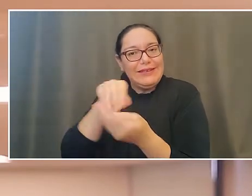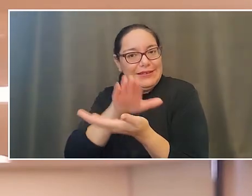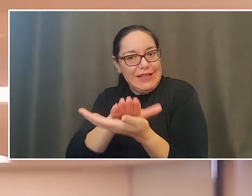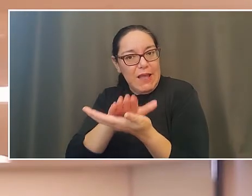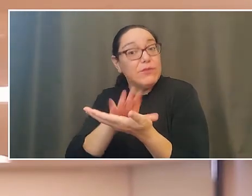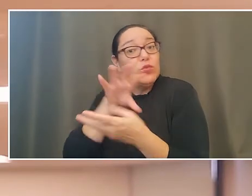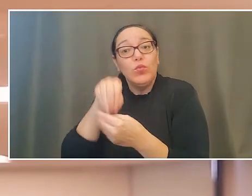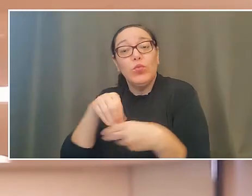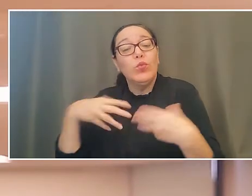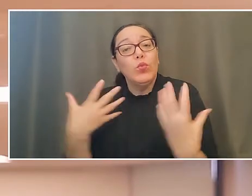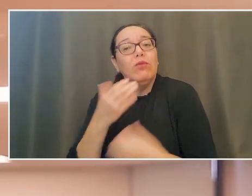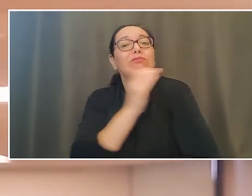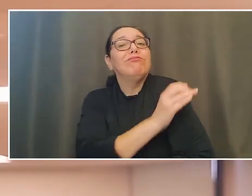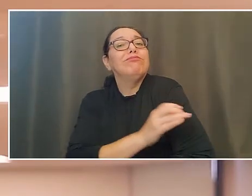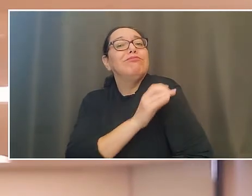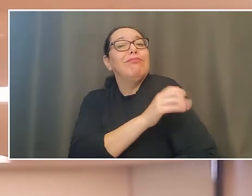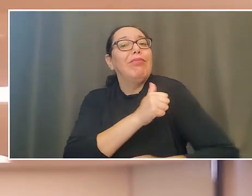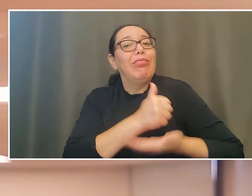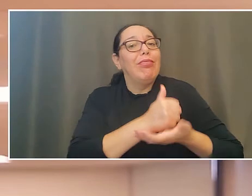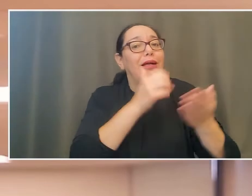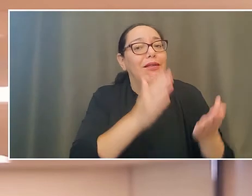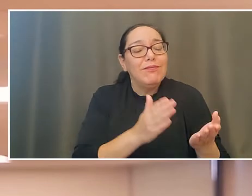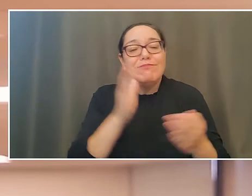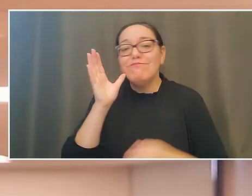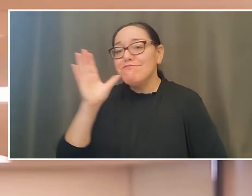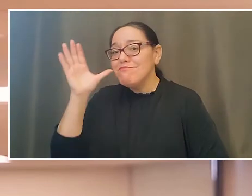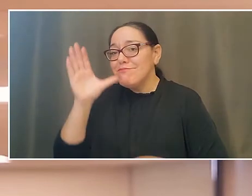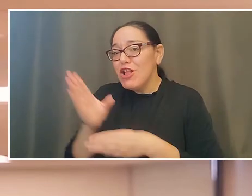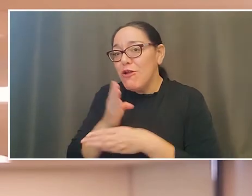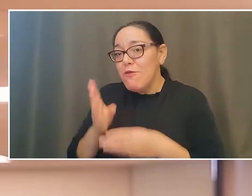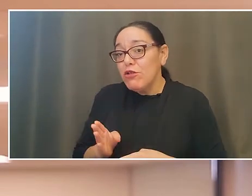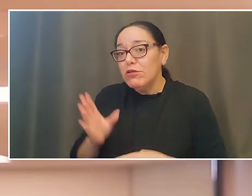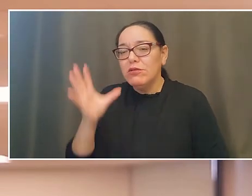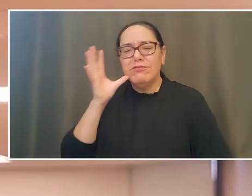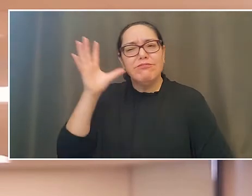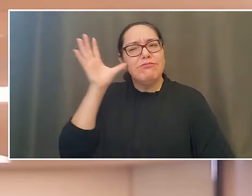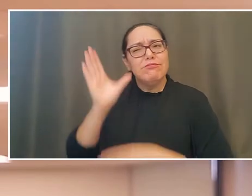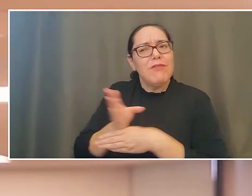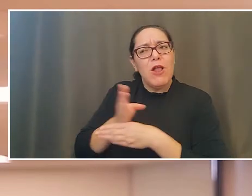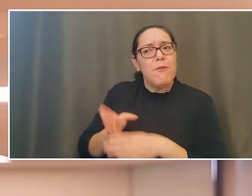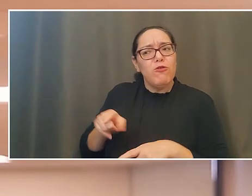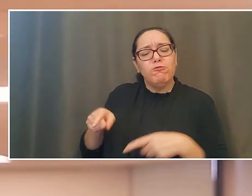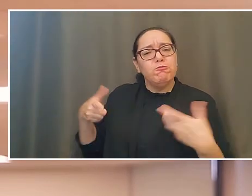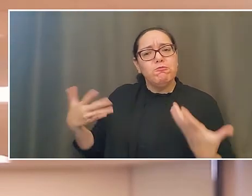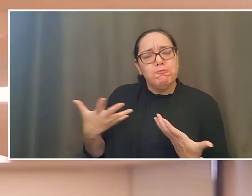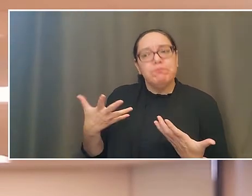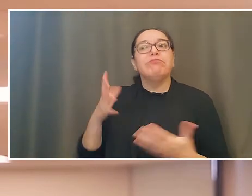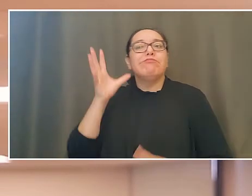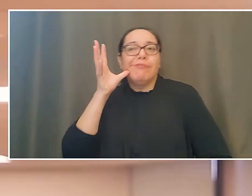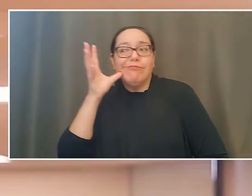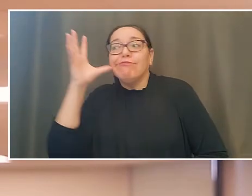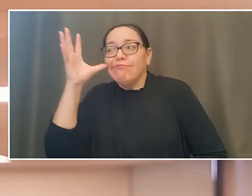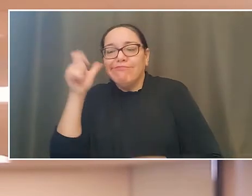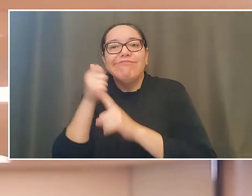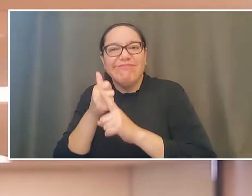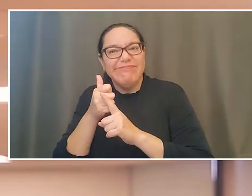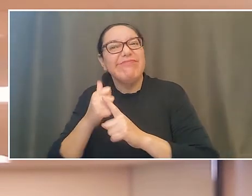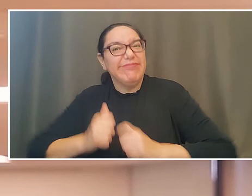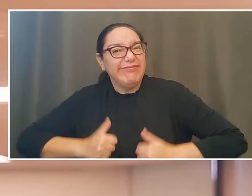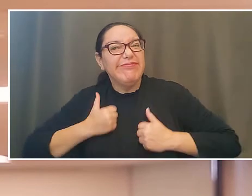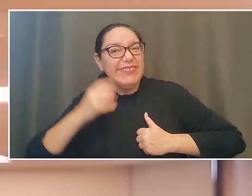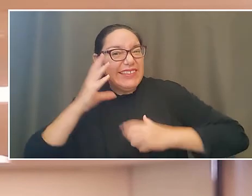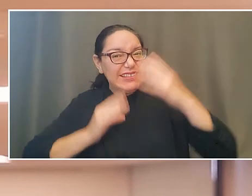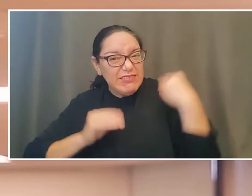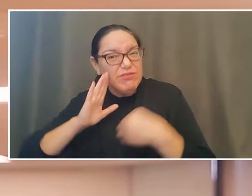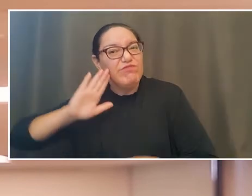clinical therapist, and a parent partner. A parent partner is a parent with lived experience of caring for a child who has